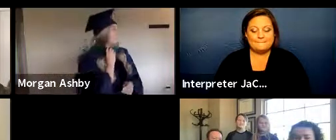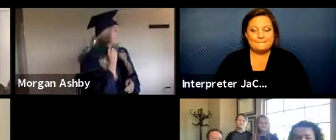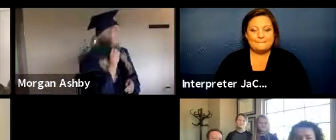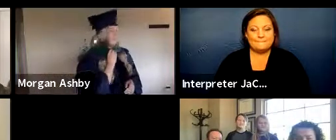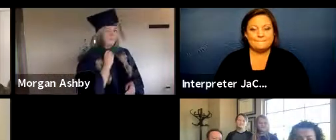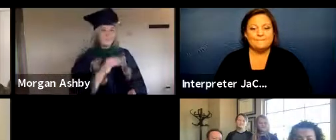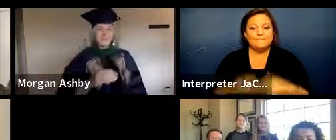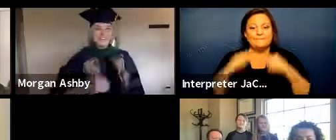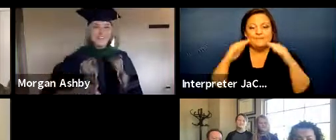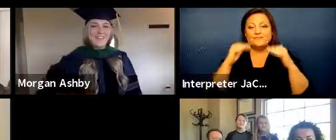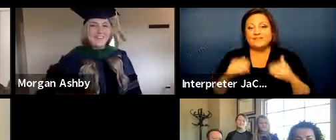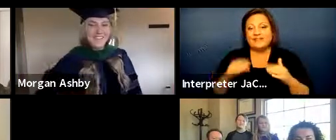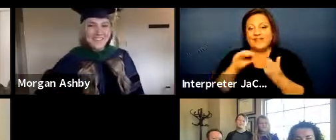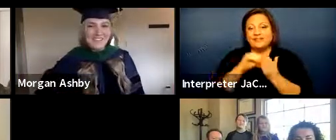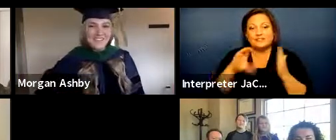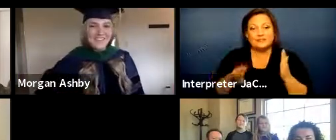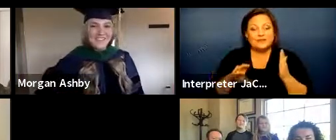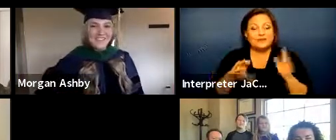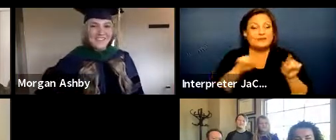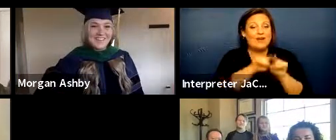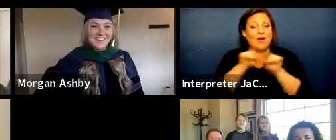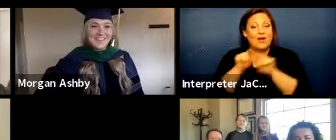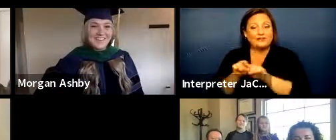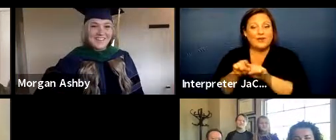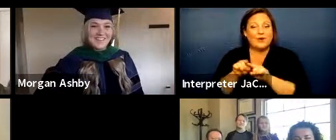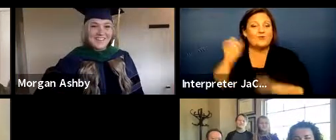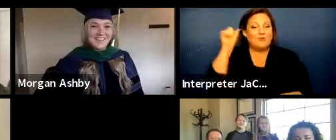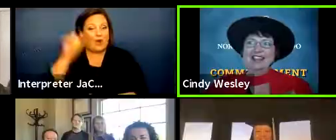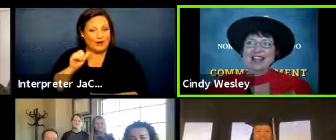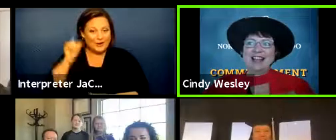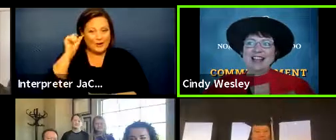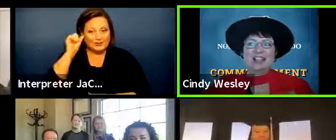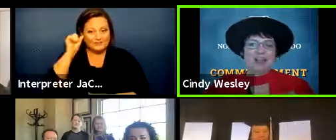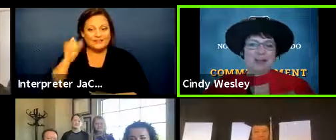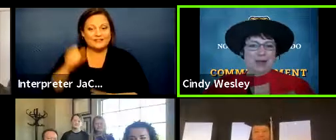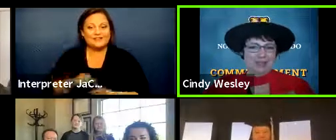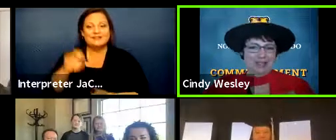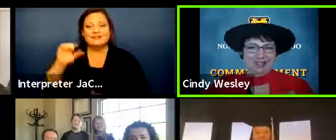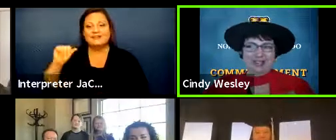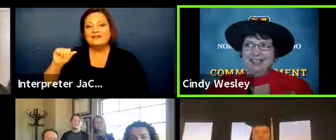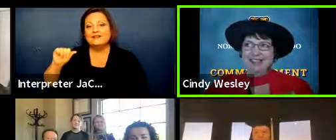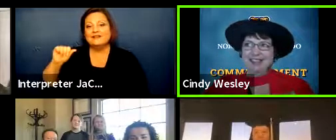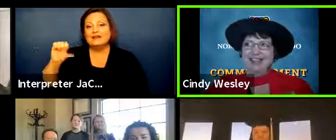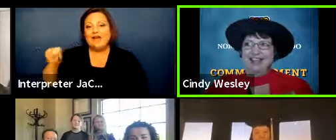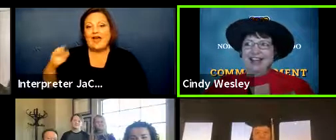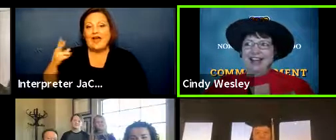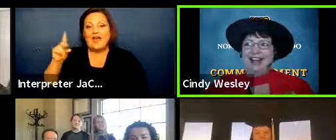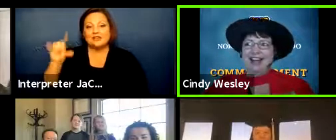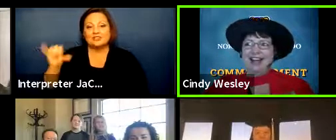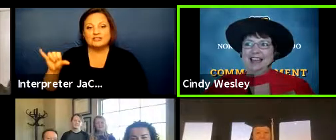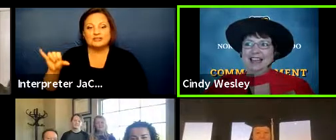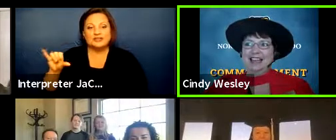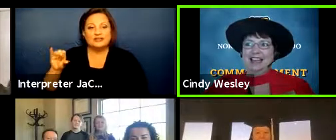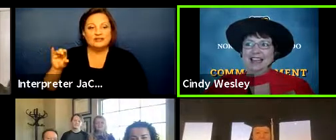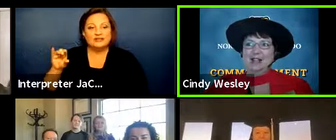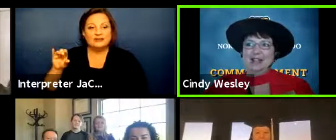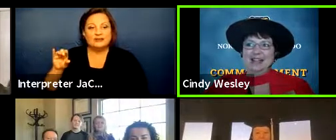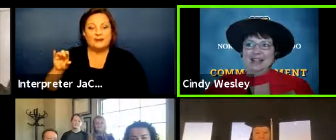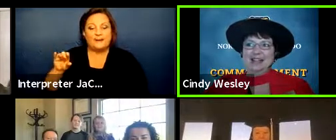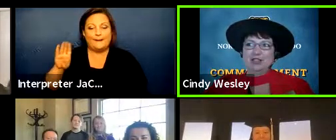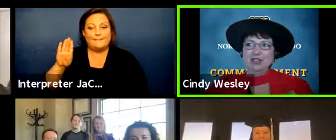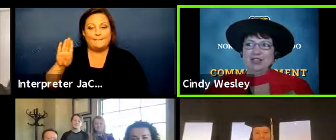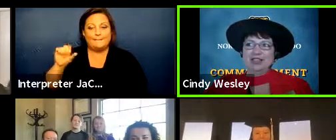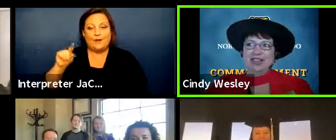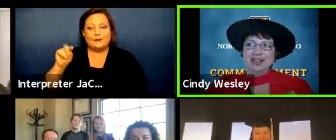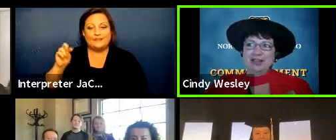Our next student, also from audiology, is Ashley Bautista. Ashley is